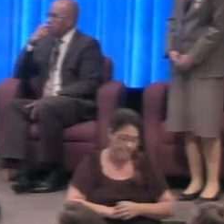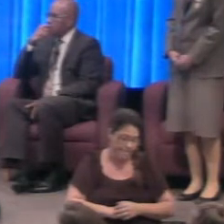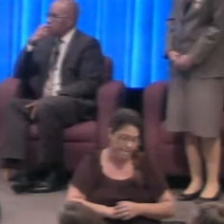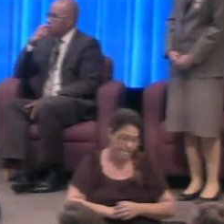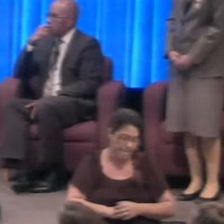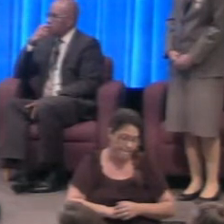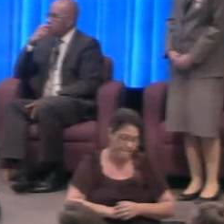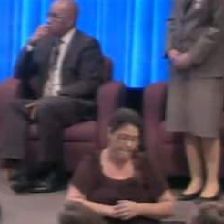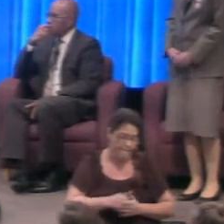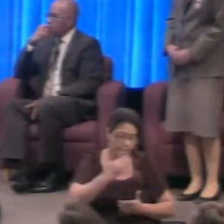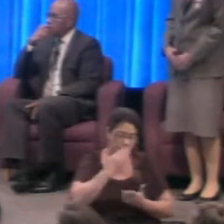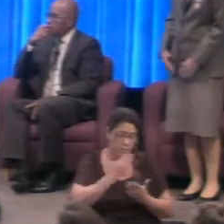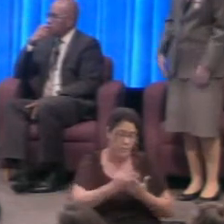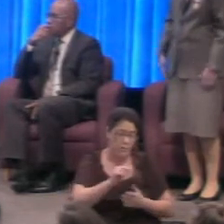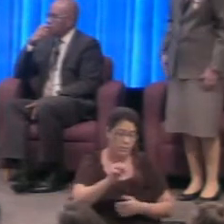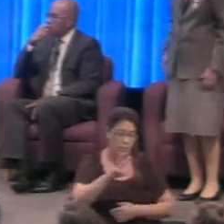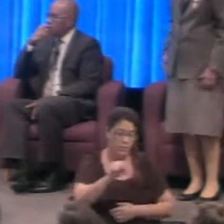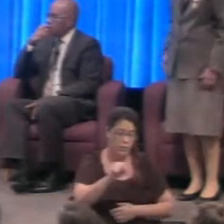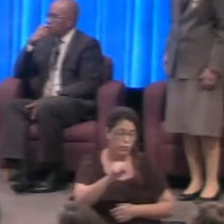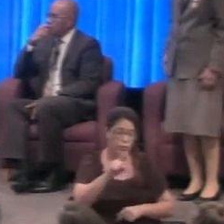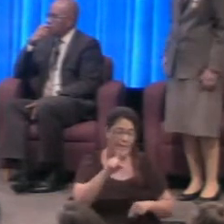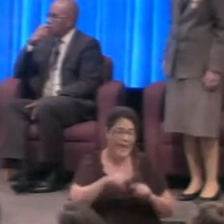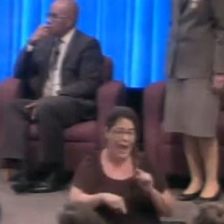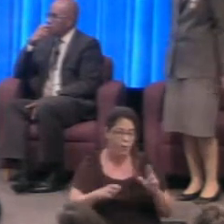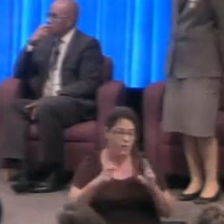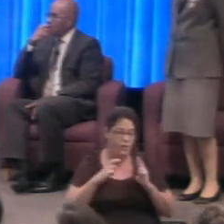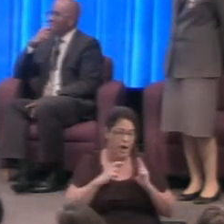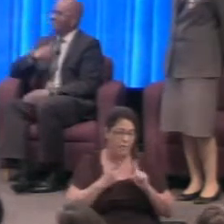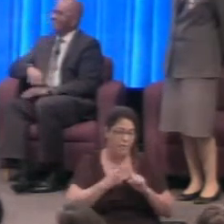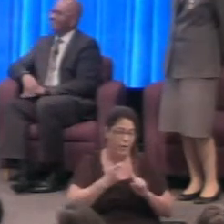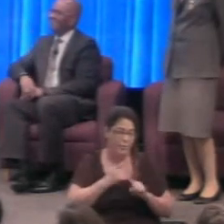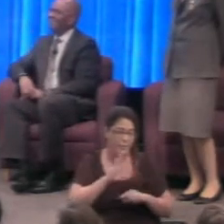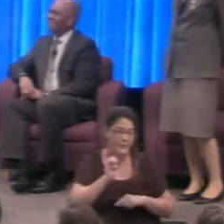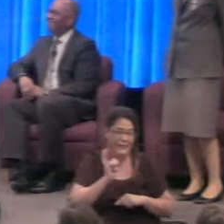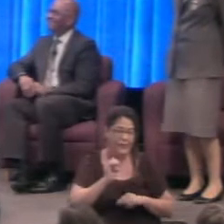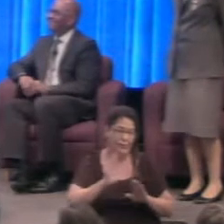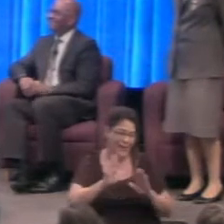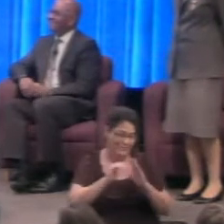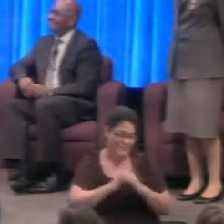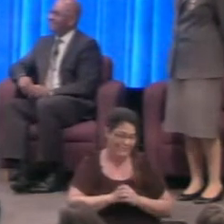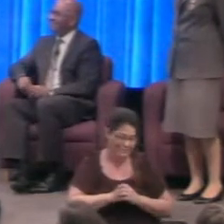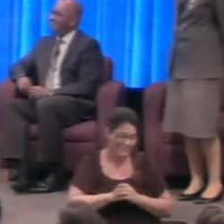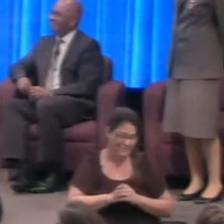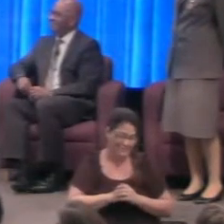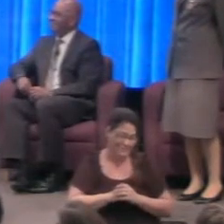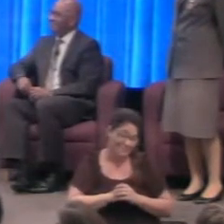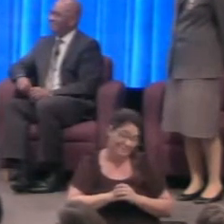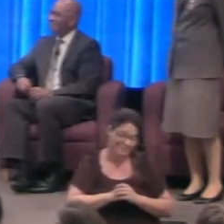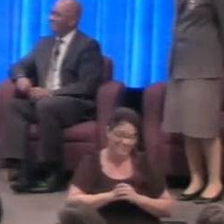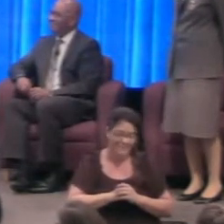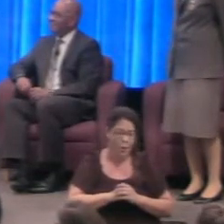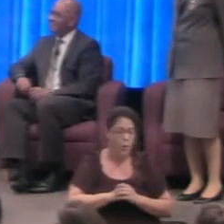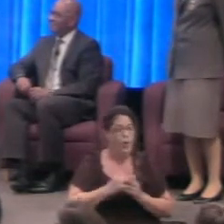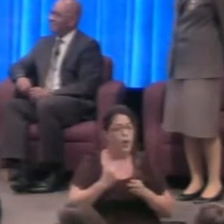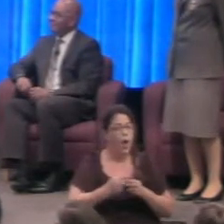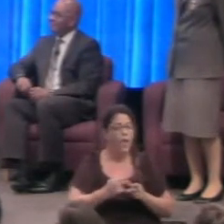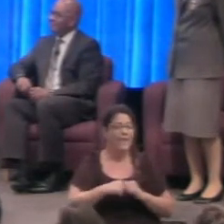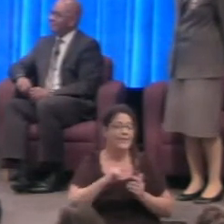the good news is you can't retire from being great. And so we're going to call this a